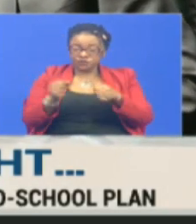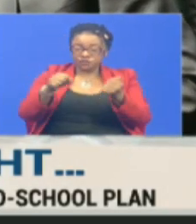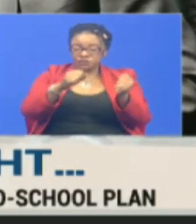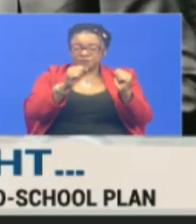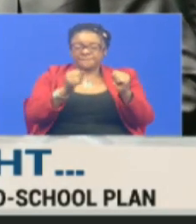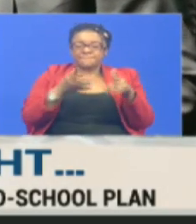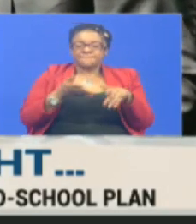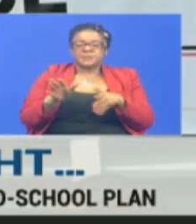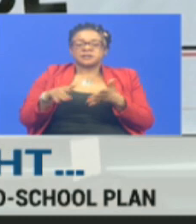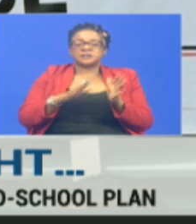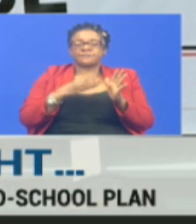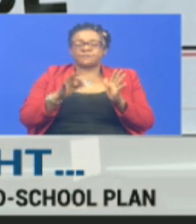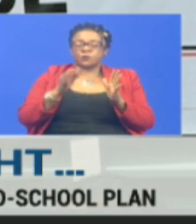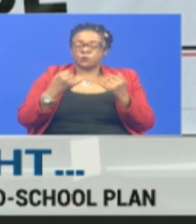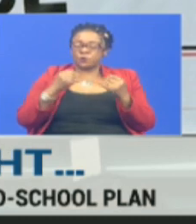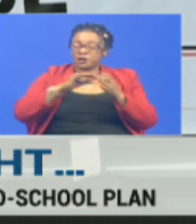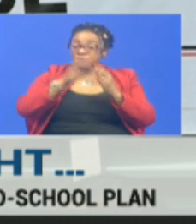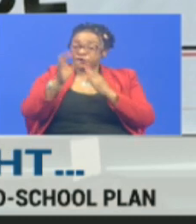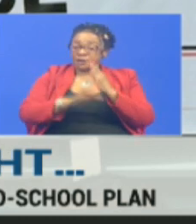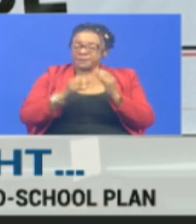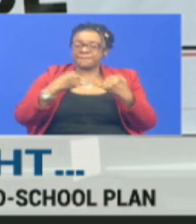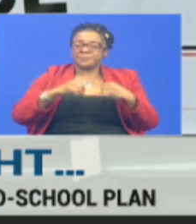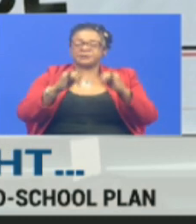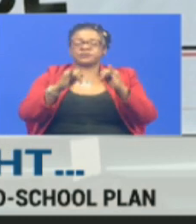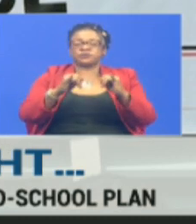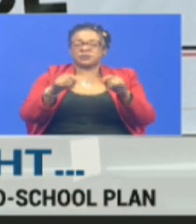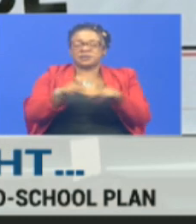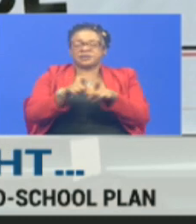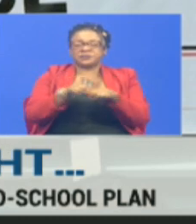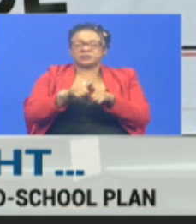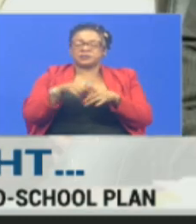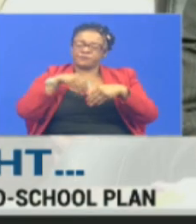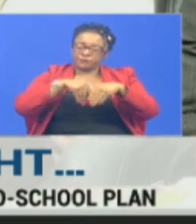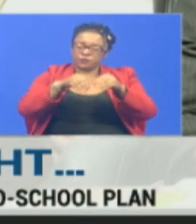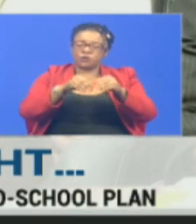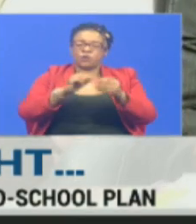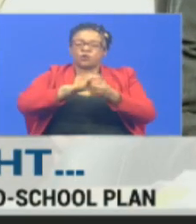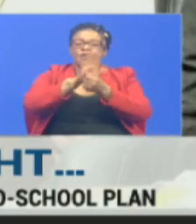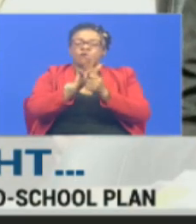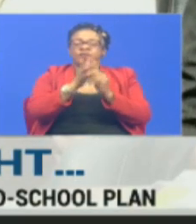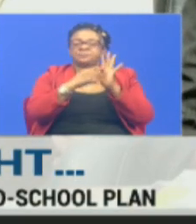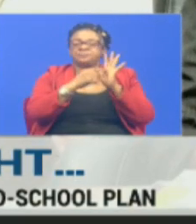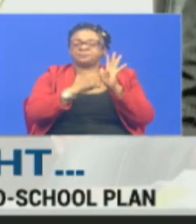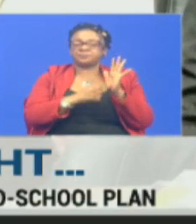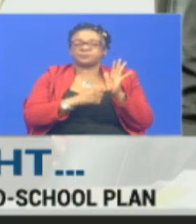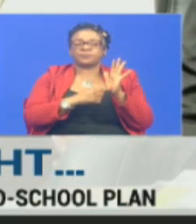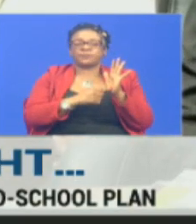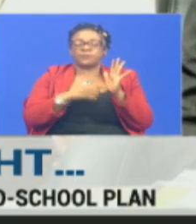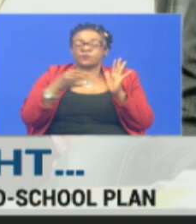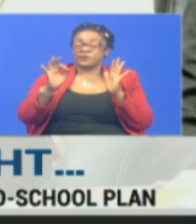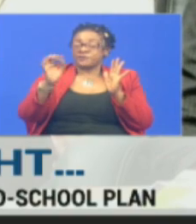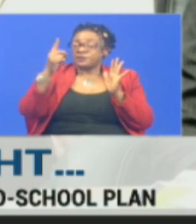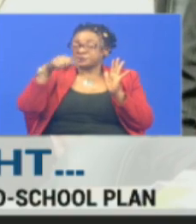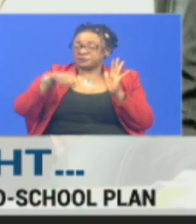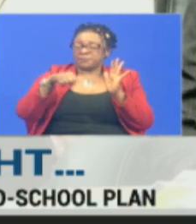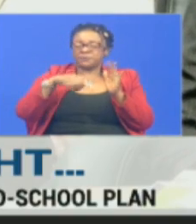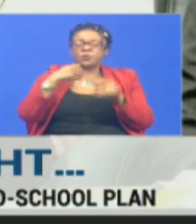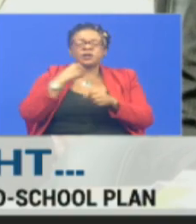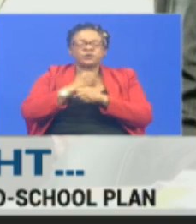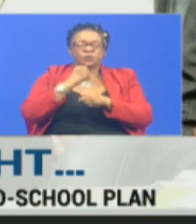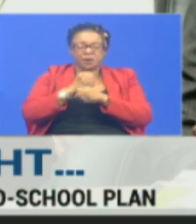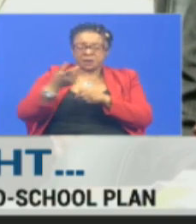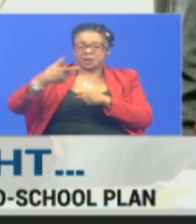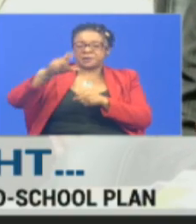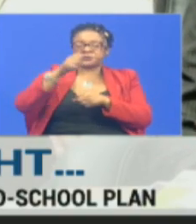for curriculum implementation while containing COVID-19. For the first time, our teachers will do an extra job.